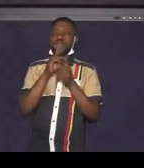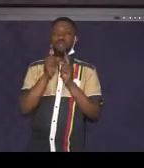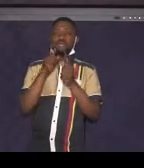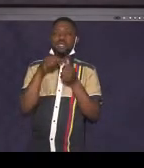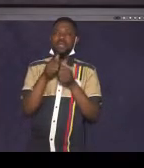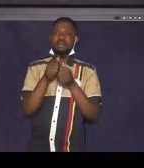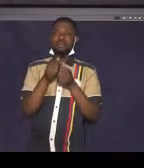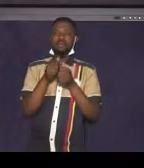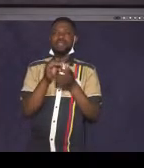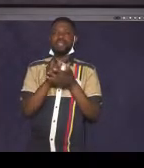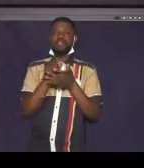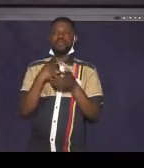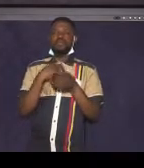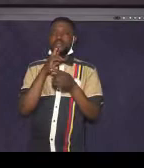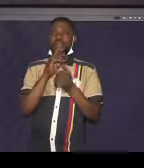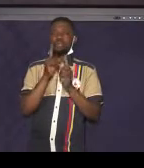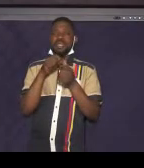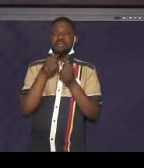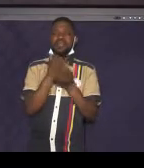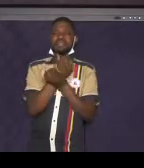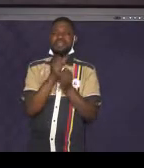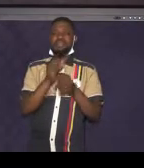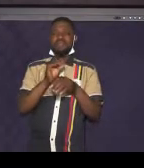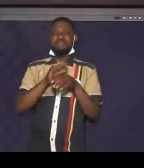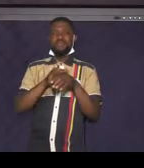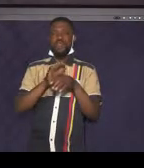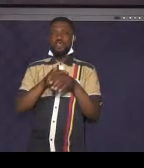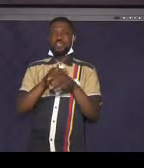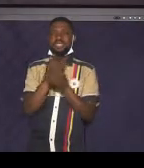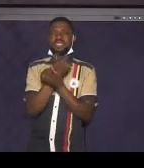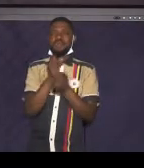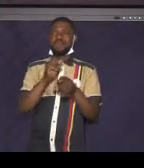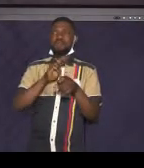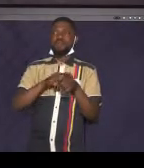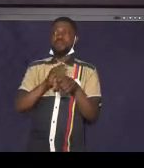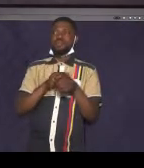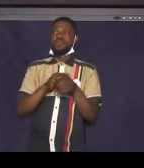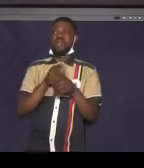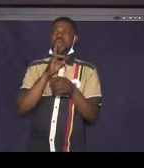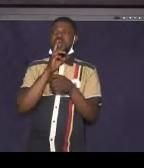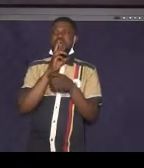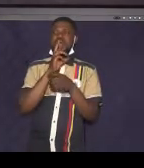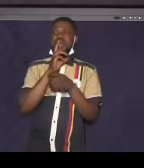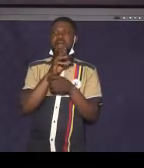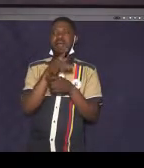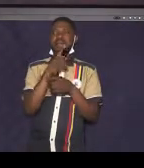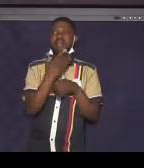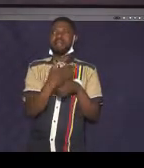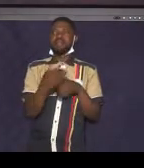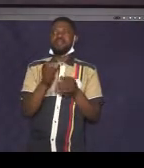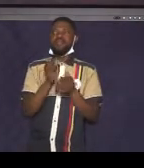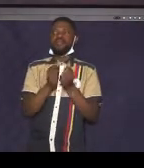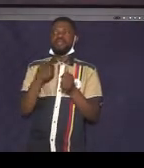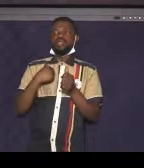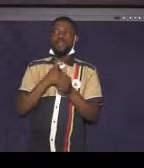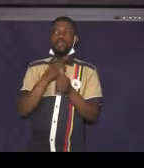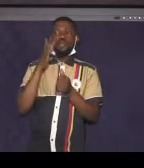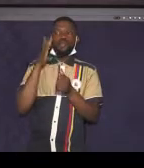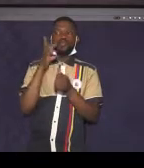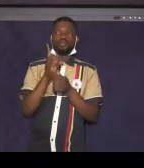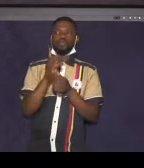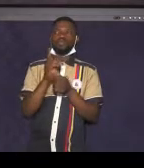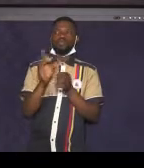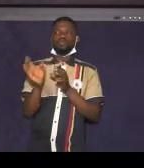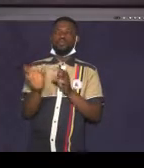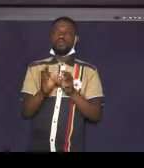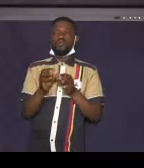we are talking about safety precautions. When I say safety precautions, what do we mean? Safety precautions are the things which we